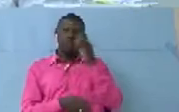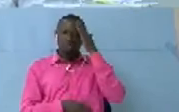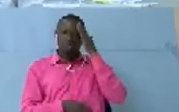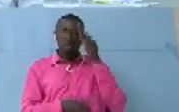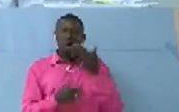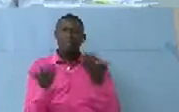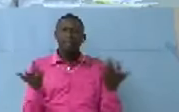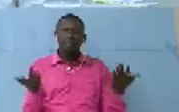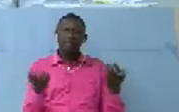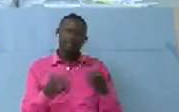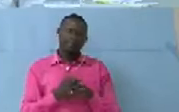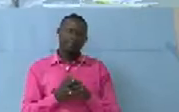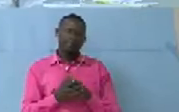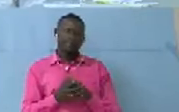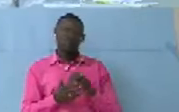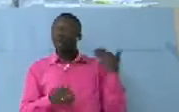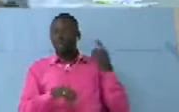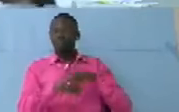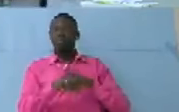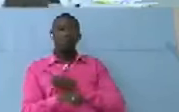number.